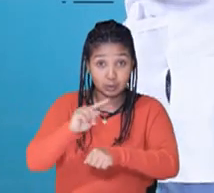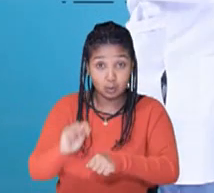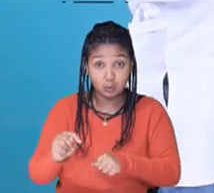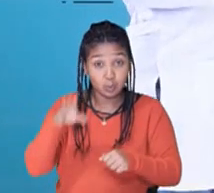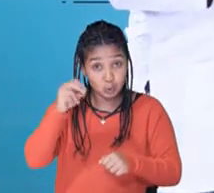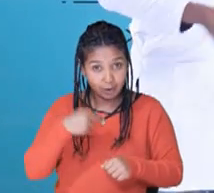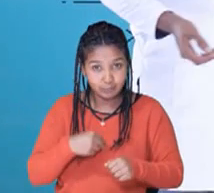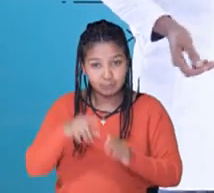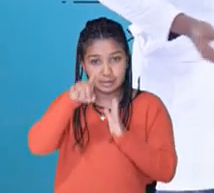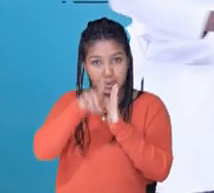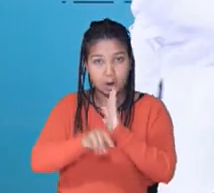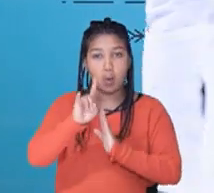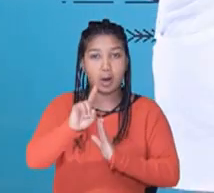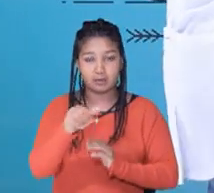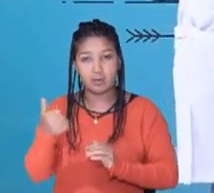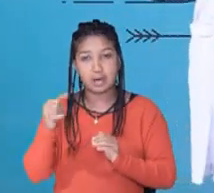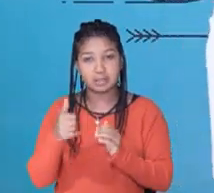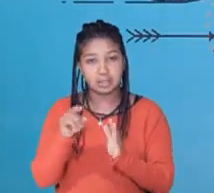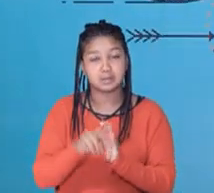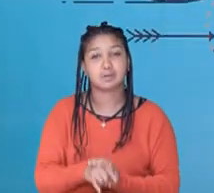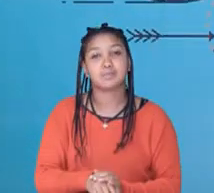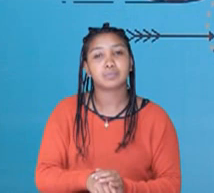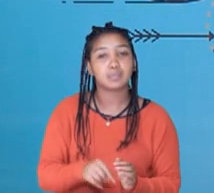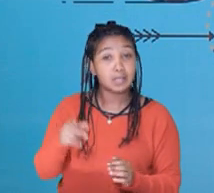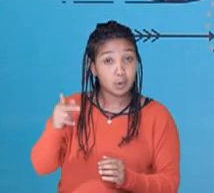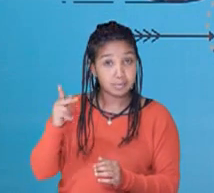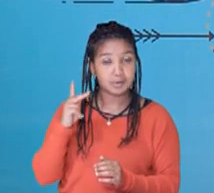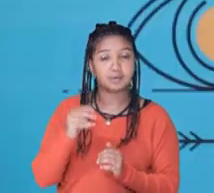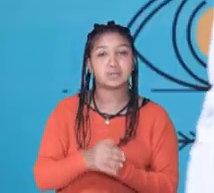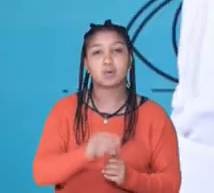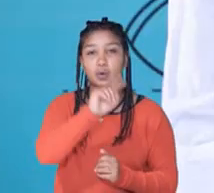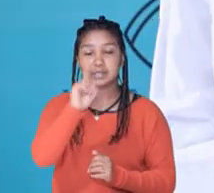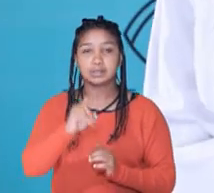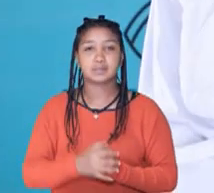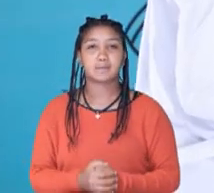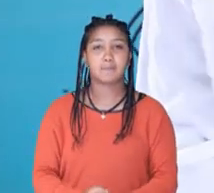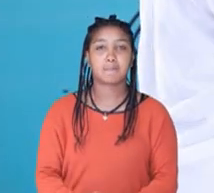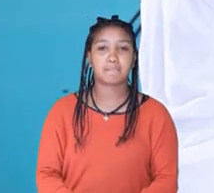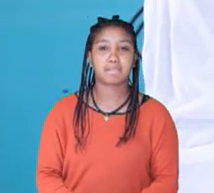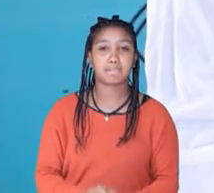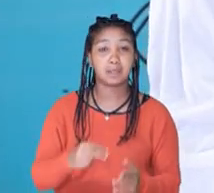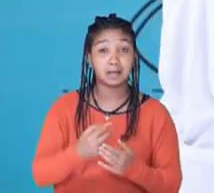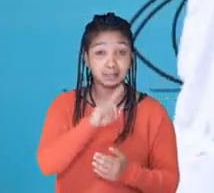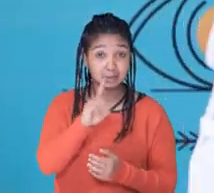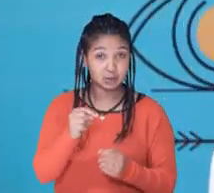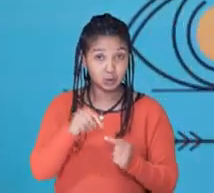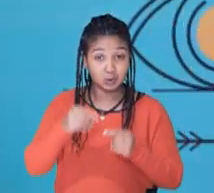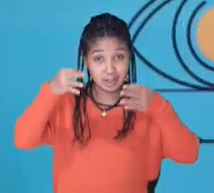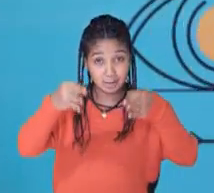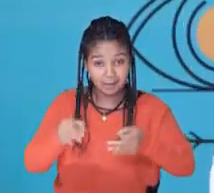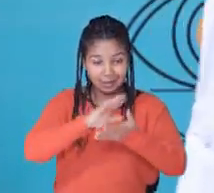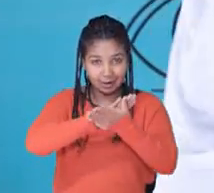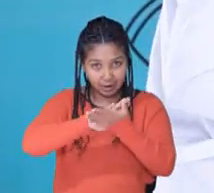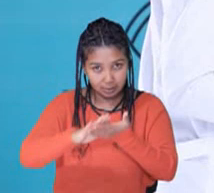should have to subtract one the other. Therefore, in our previous question, it asks us to determine